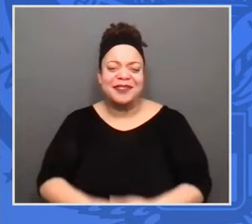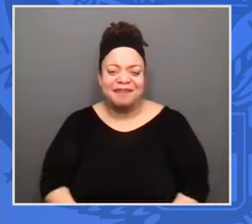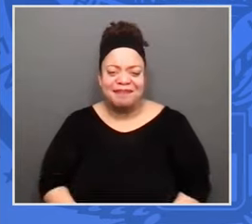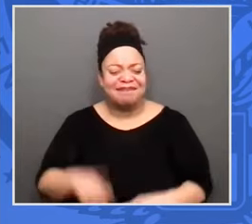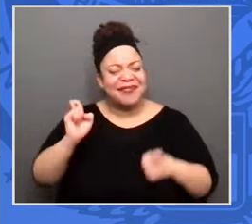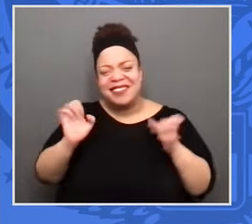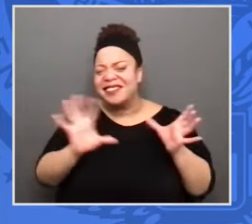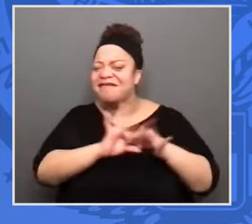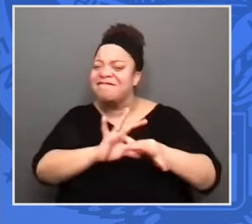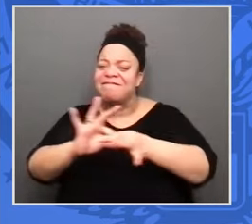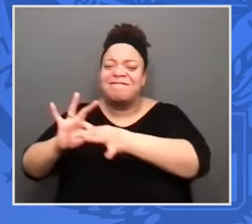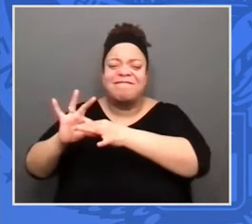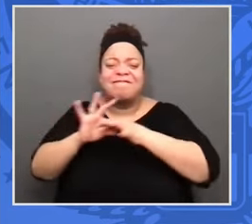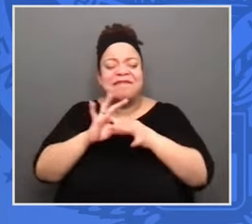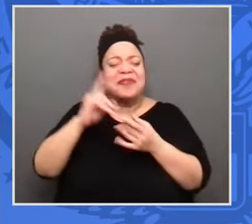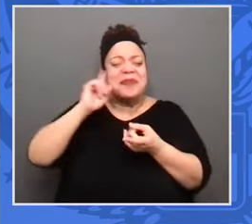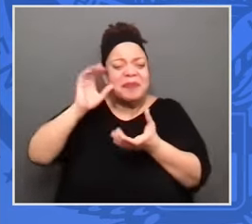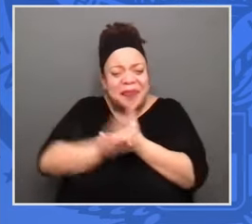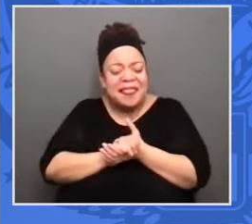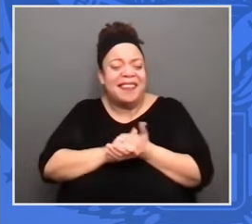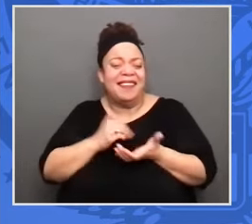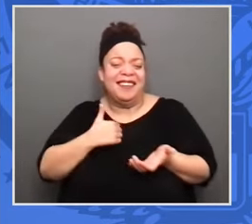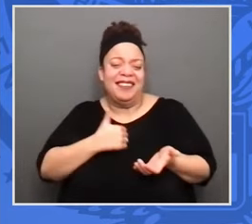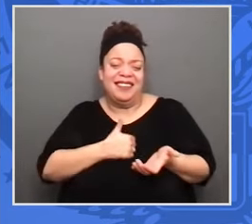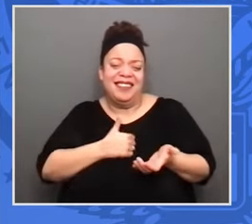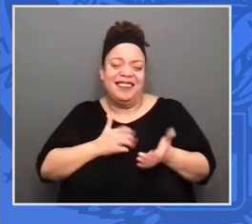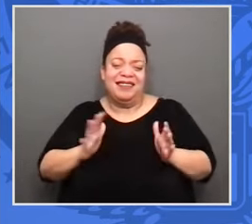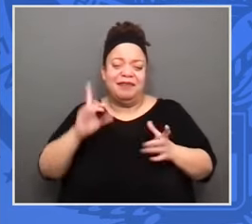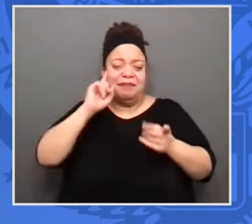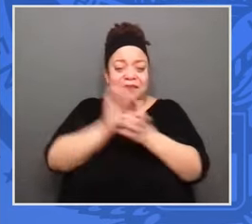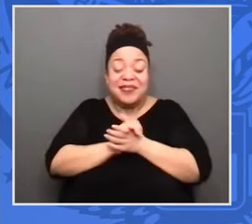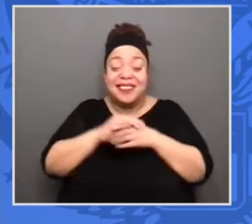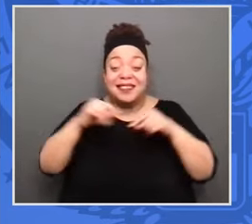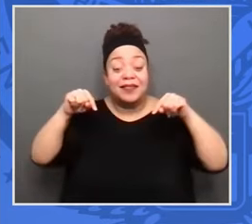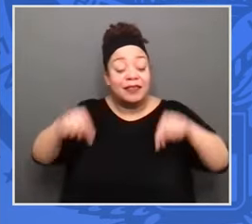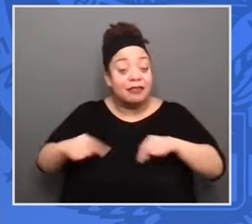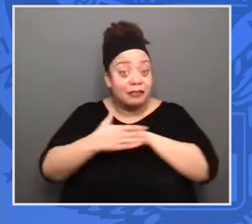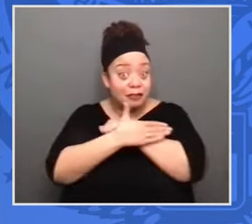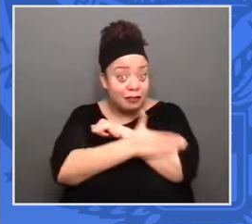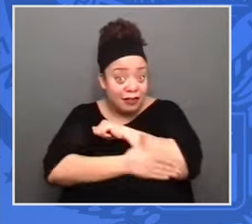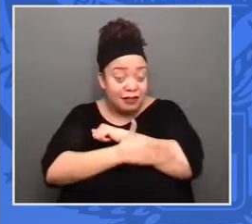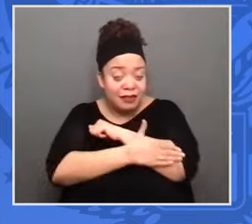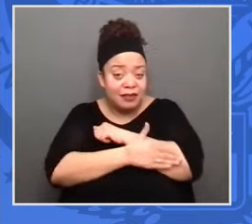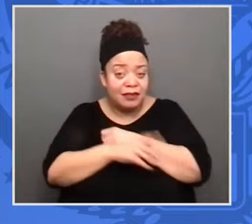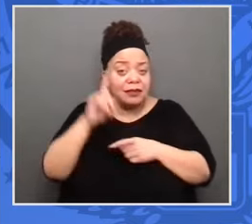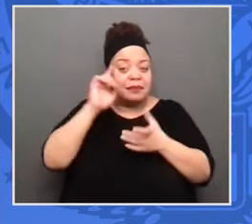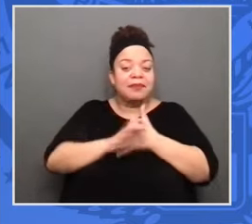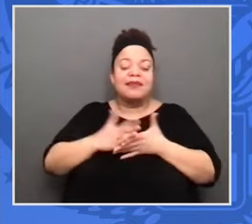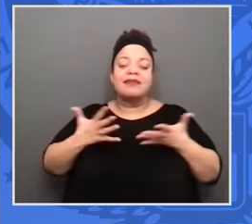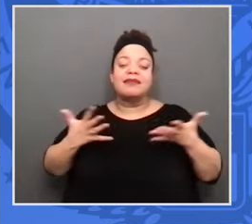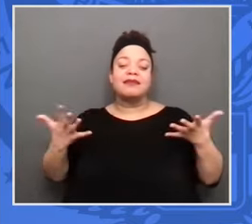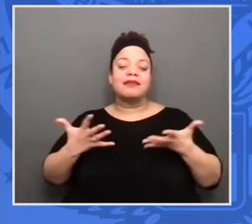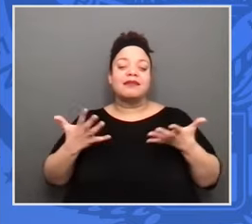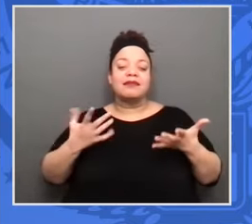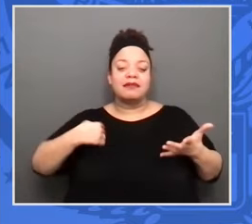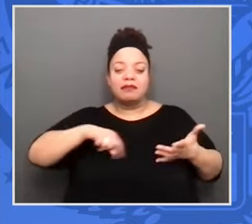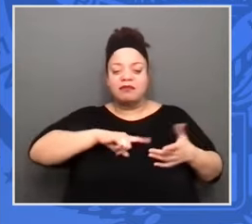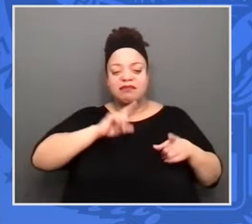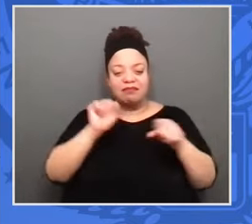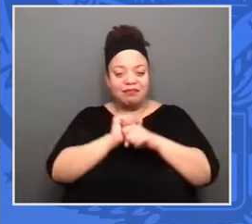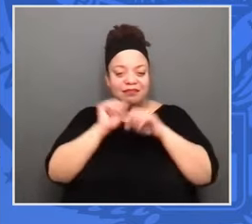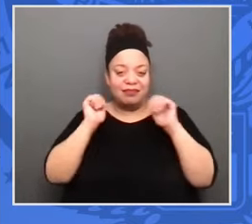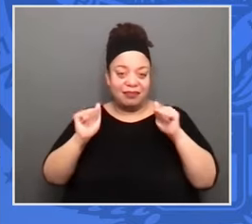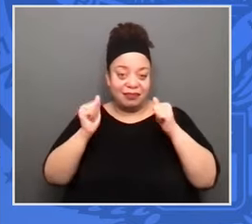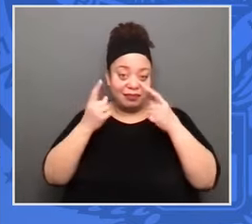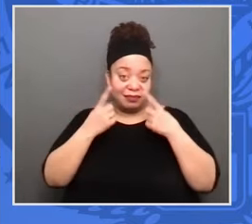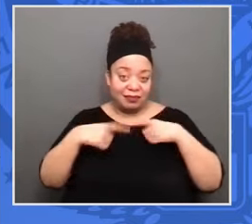country, believe in what we can do together. Thank you, and may God bless